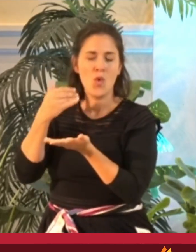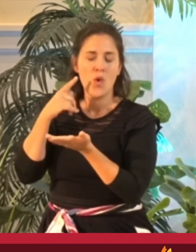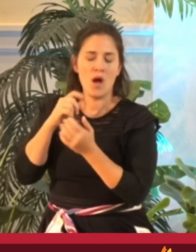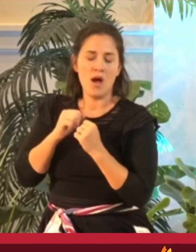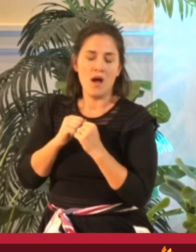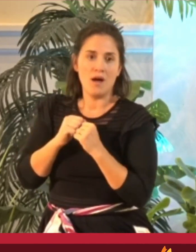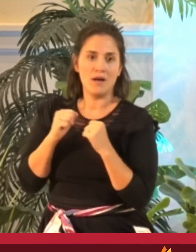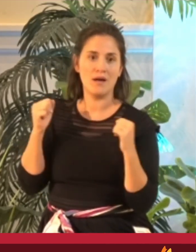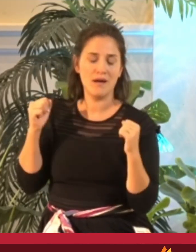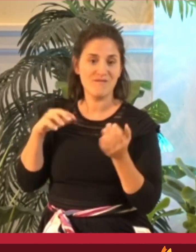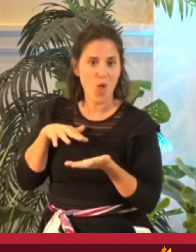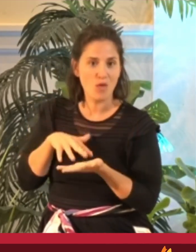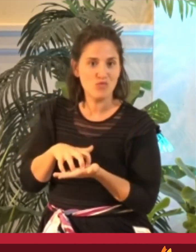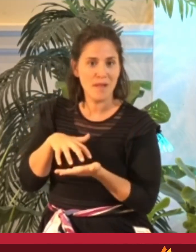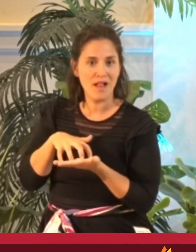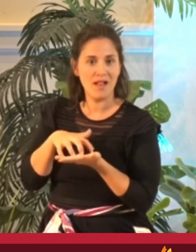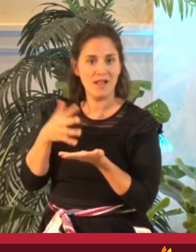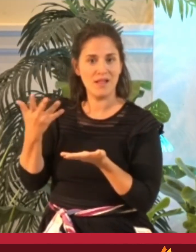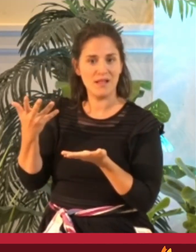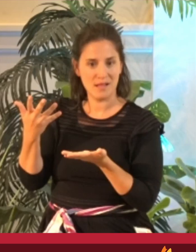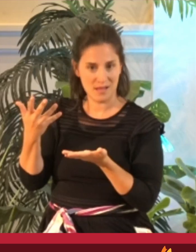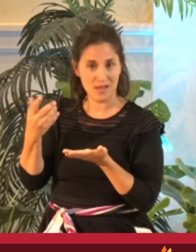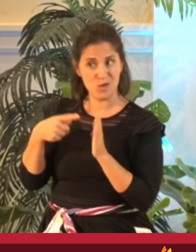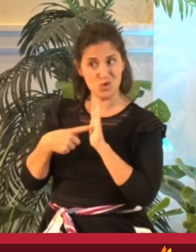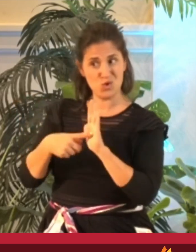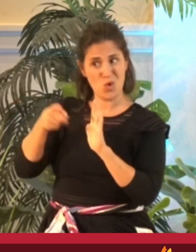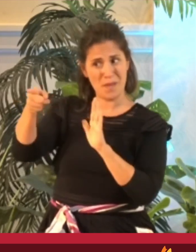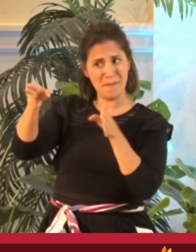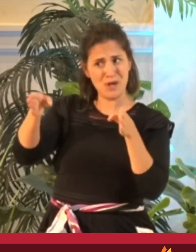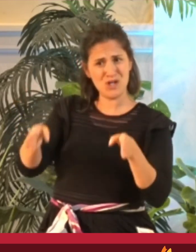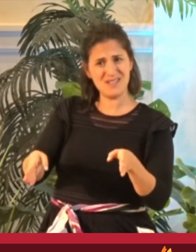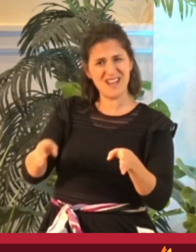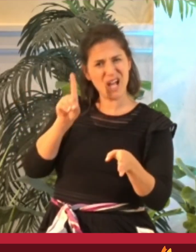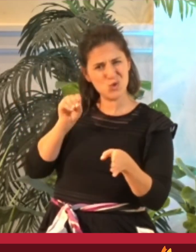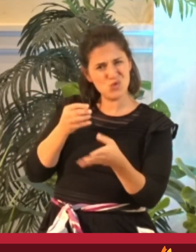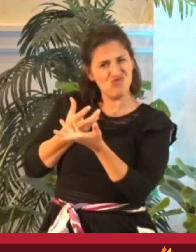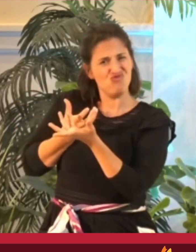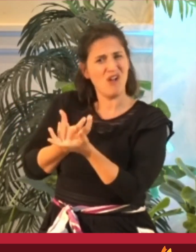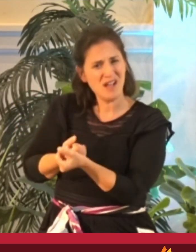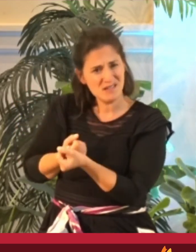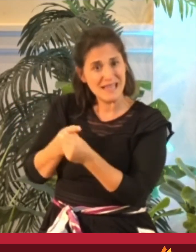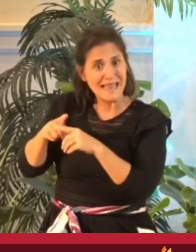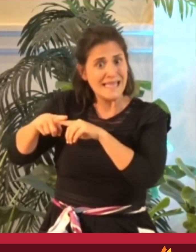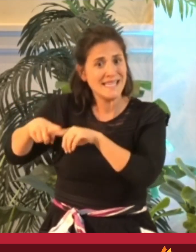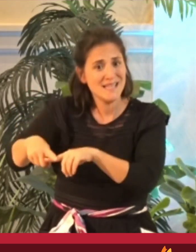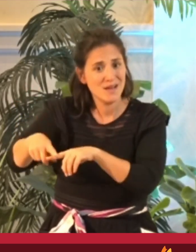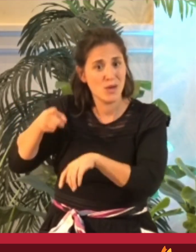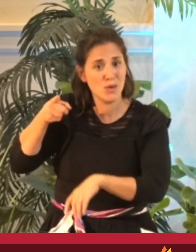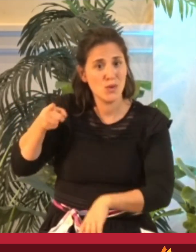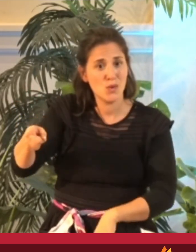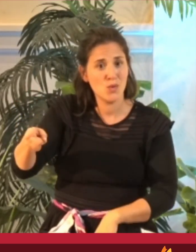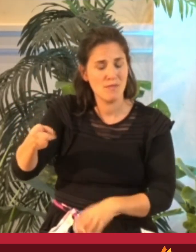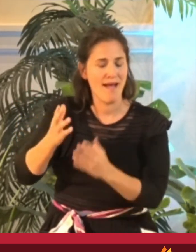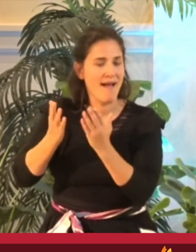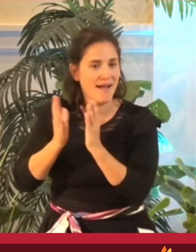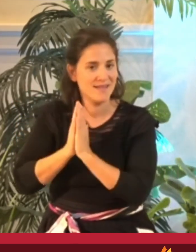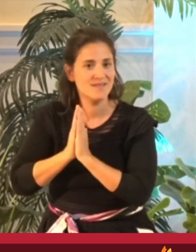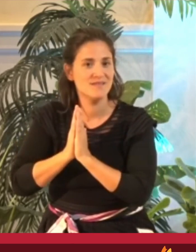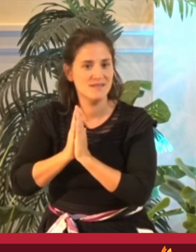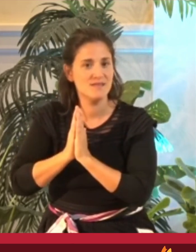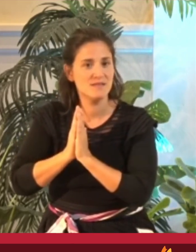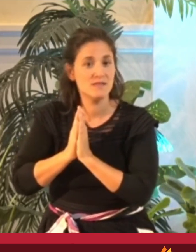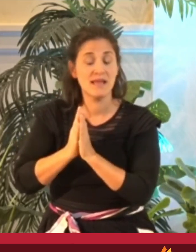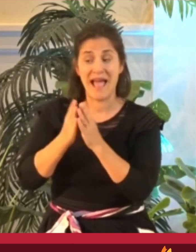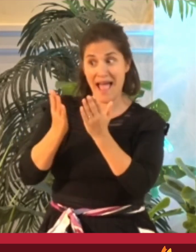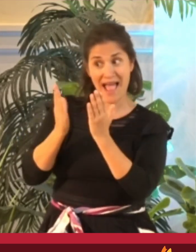vulnerability, showing others that we trust them enough to lean on them. It creates a deeper bond